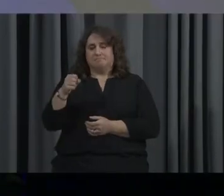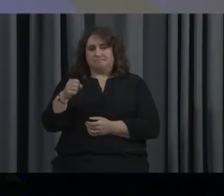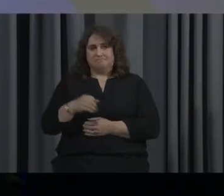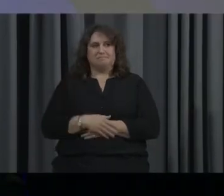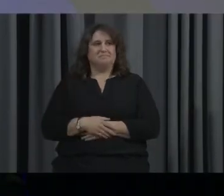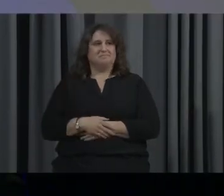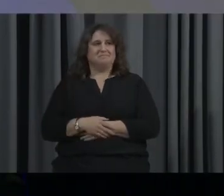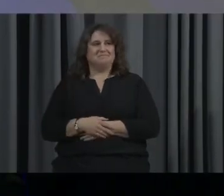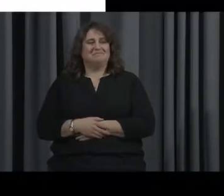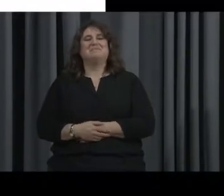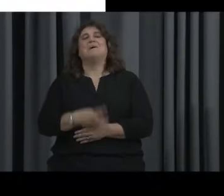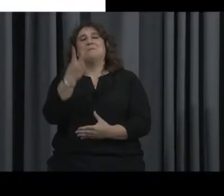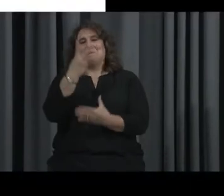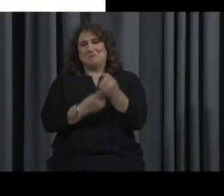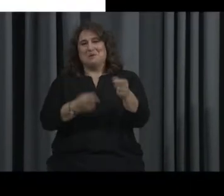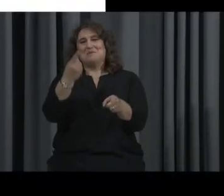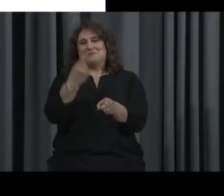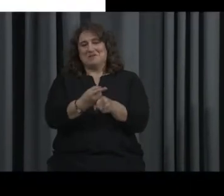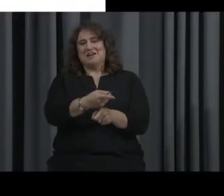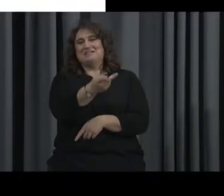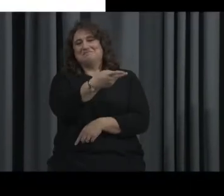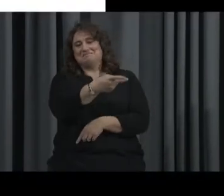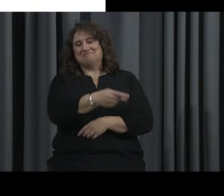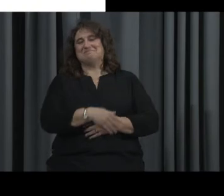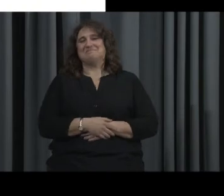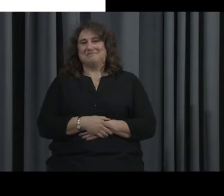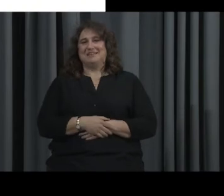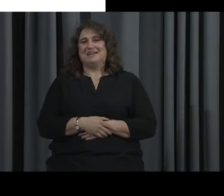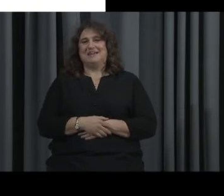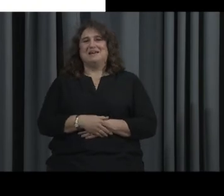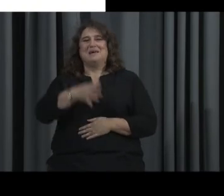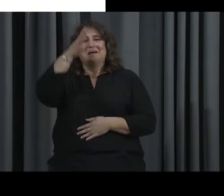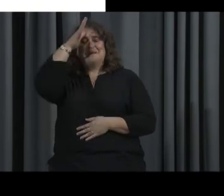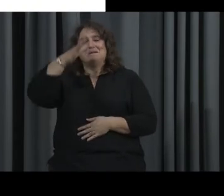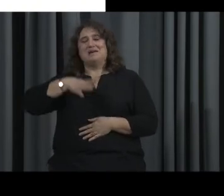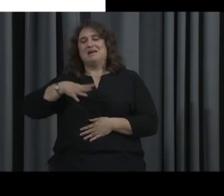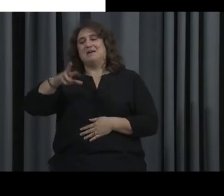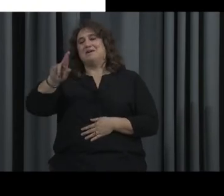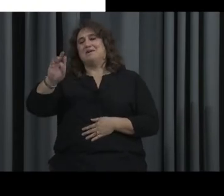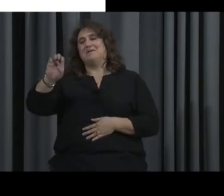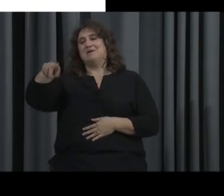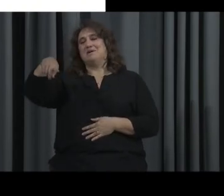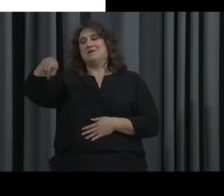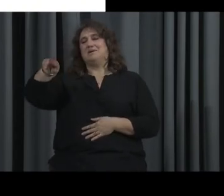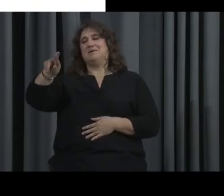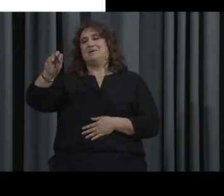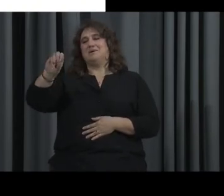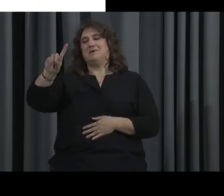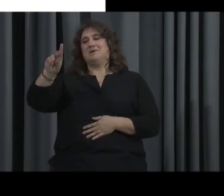Yeah. I think you guys got it right. They got it right. That's the male reproductive system.